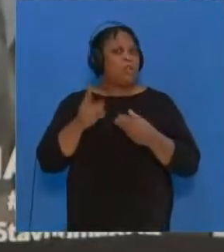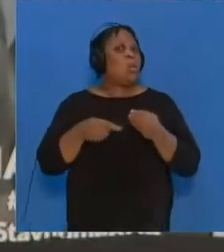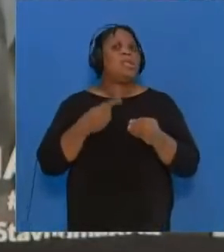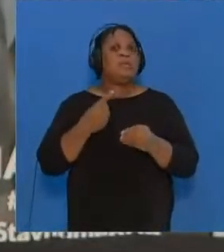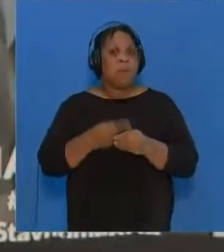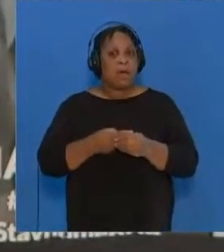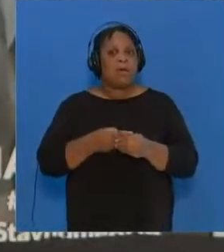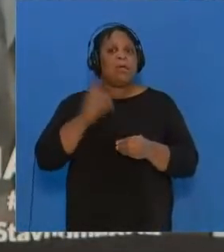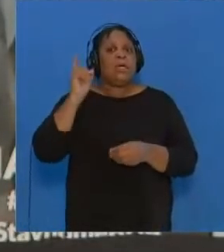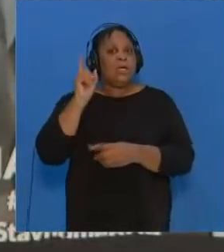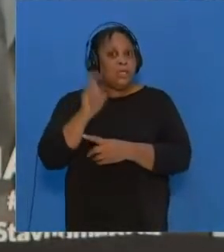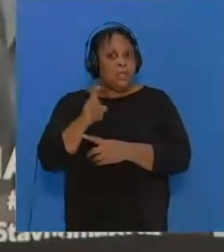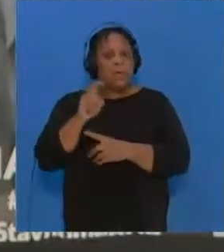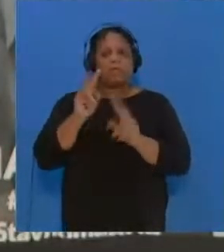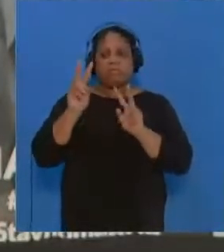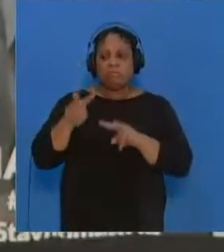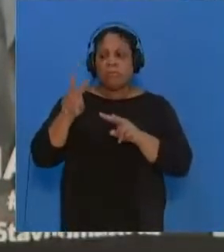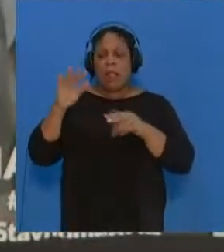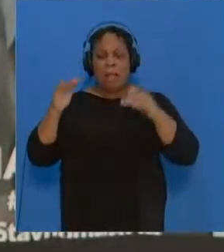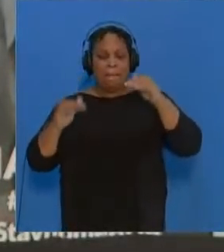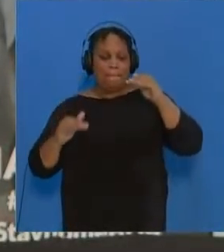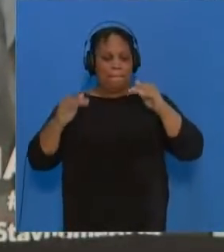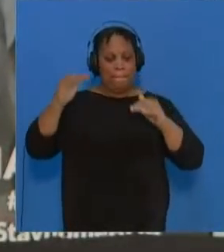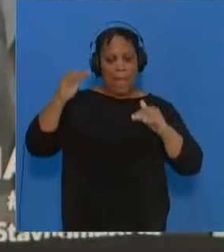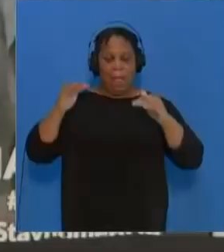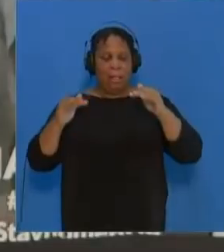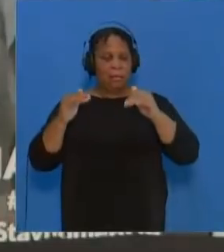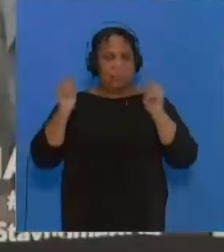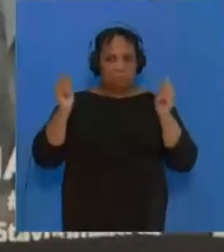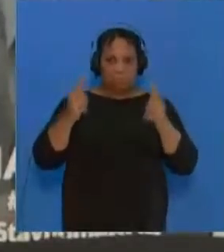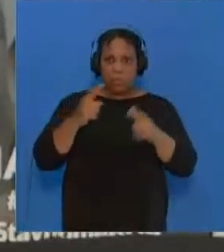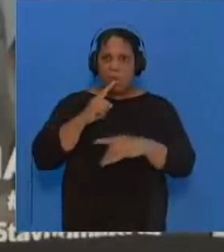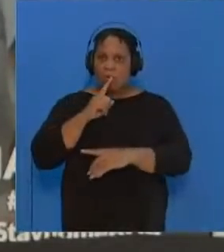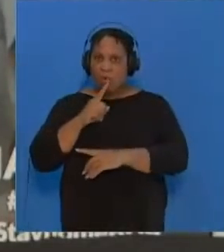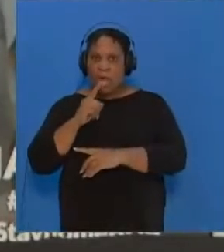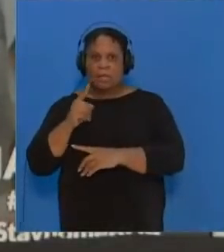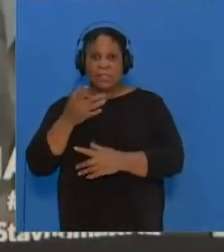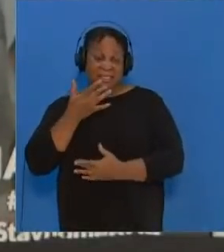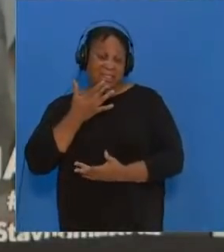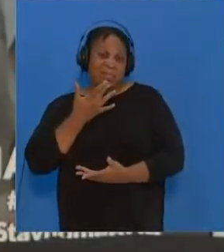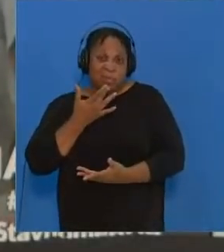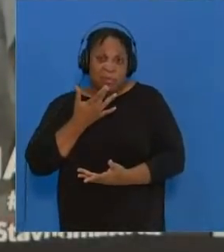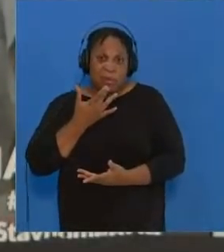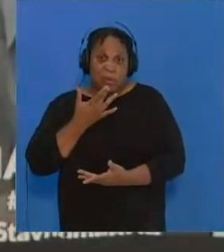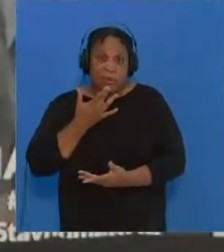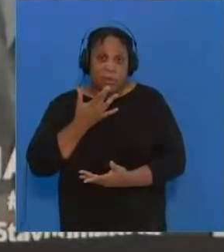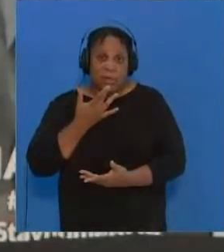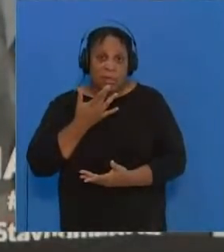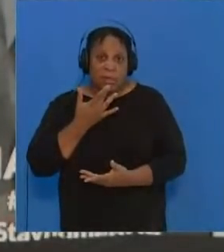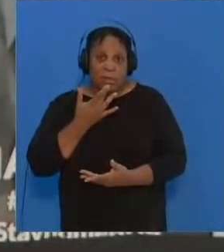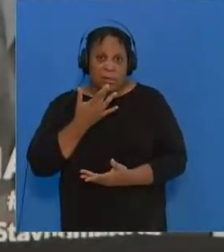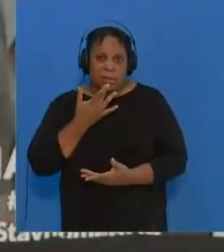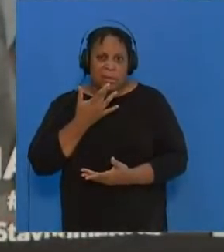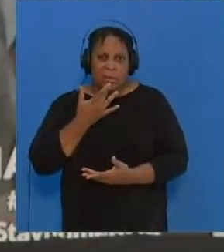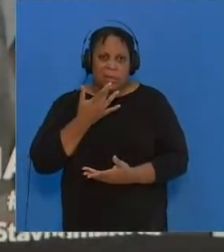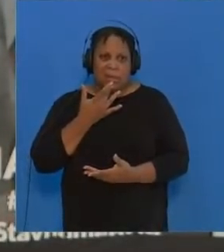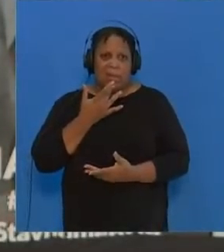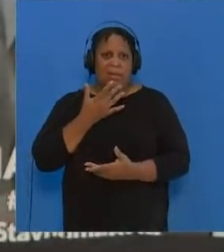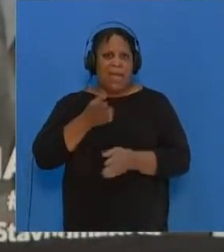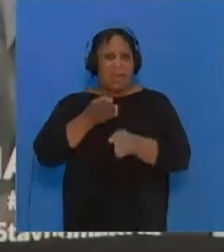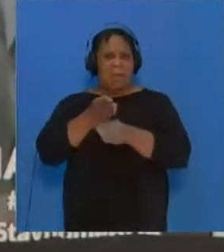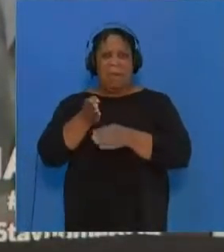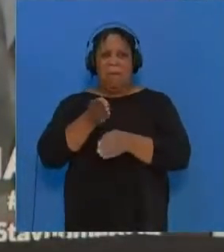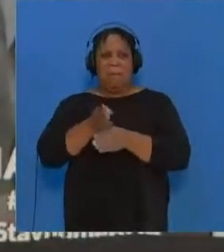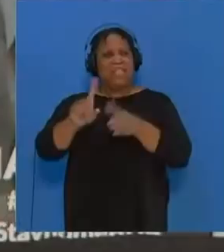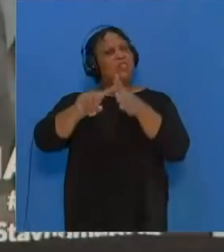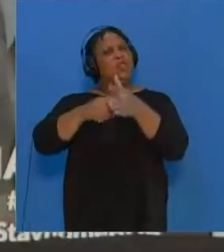And you have to look at it, and you have to look and balance all factors. Would I have preferred that our major source of tourists